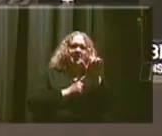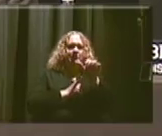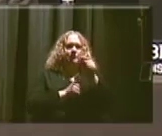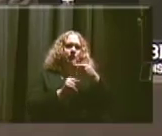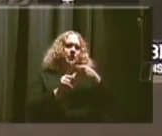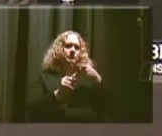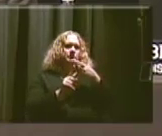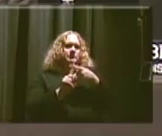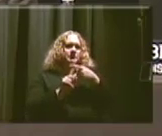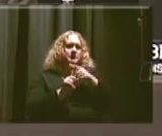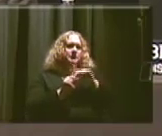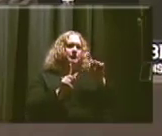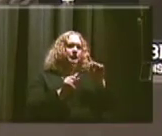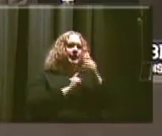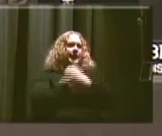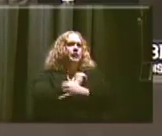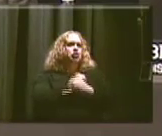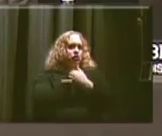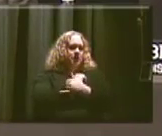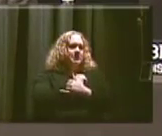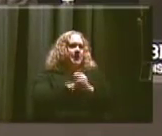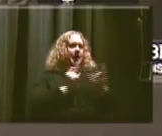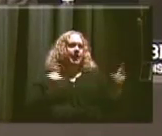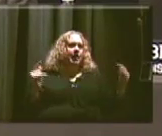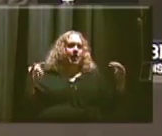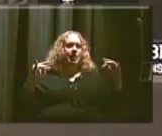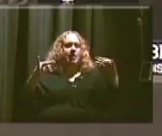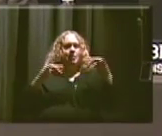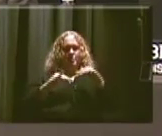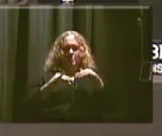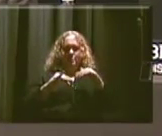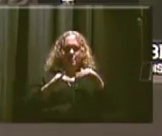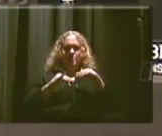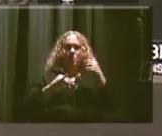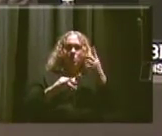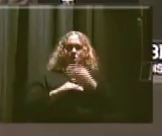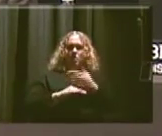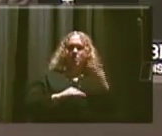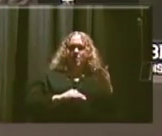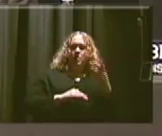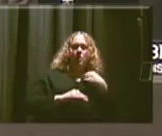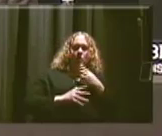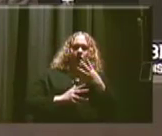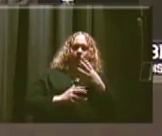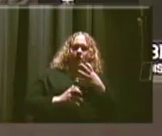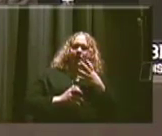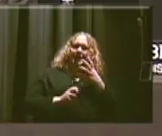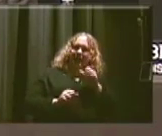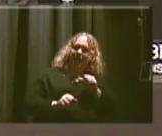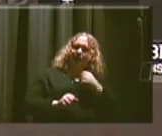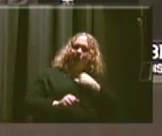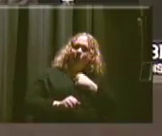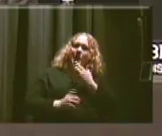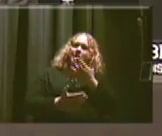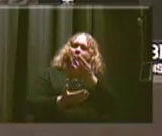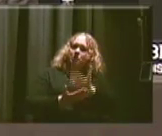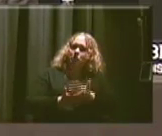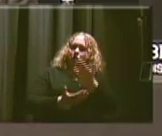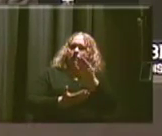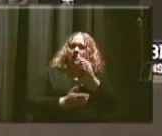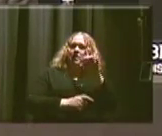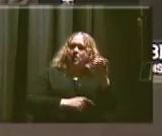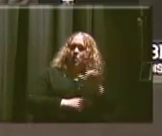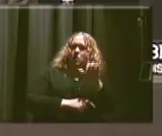was, can we lay claim and can we prove that Louisville is the best place in